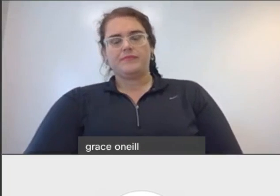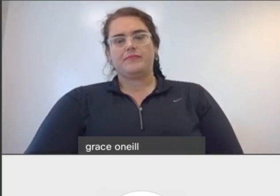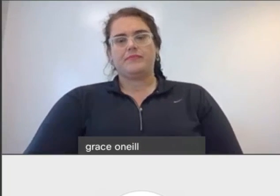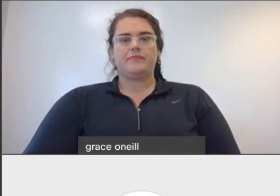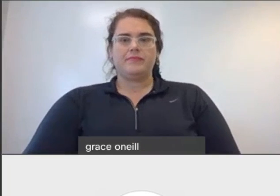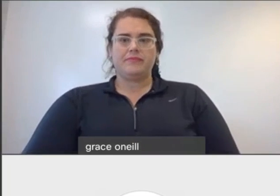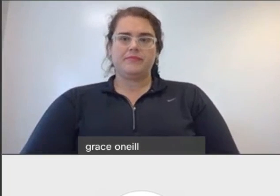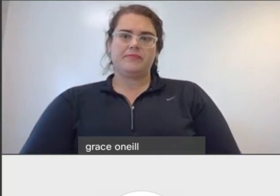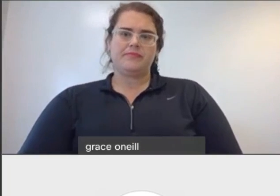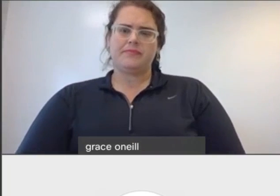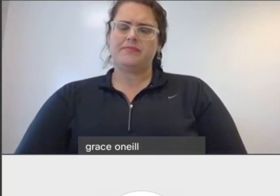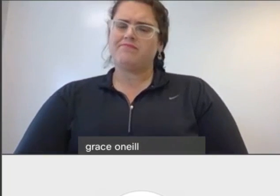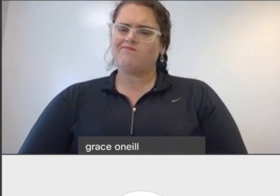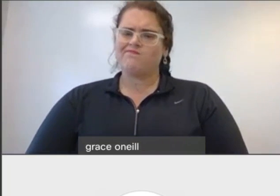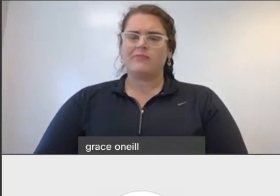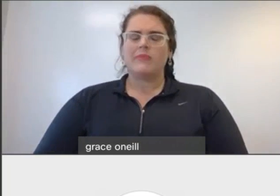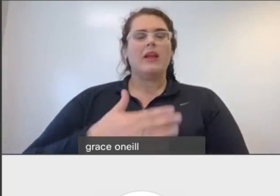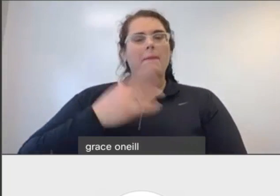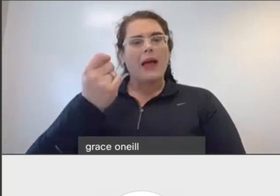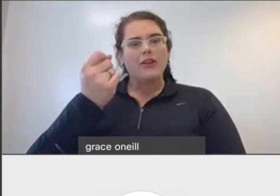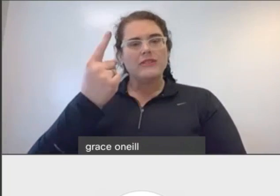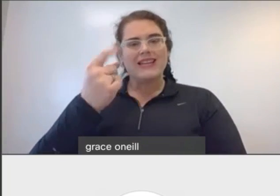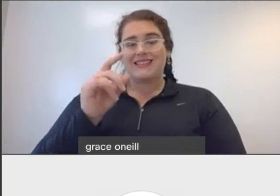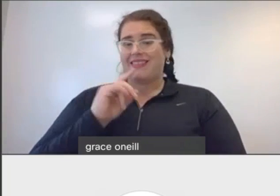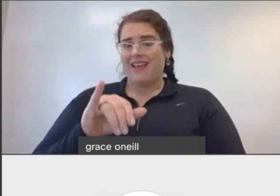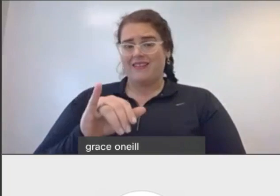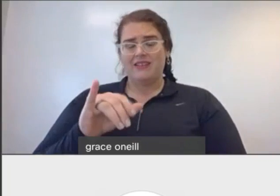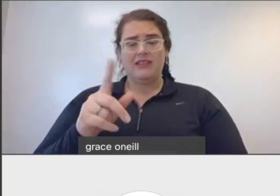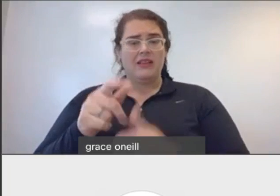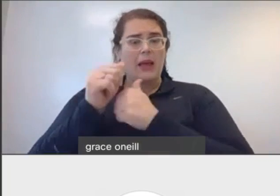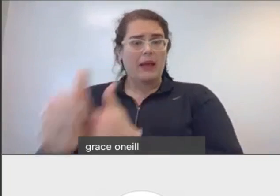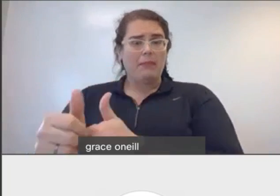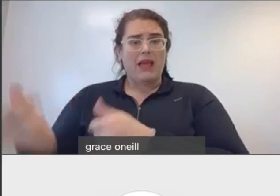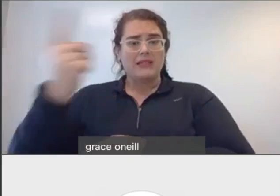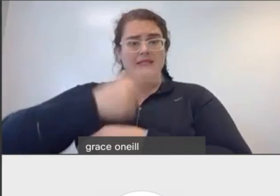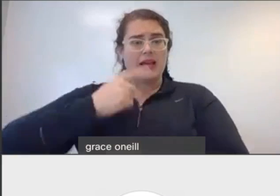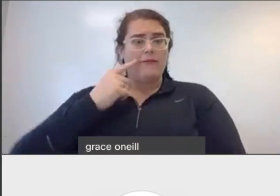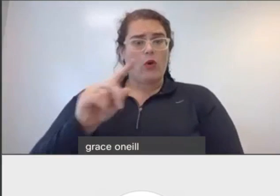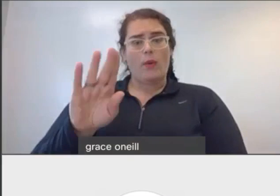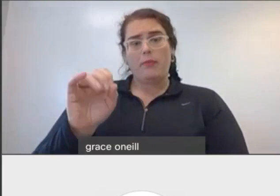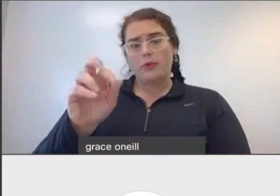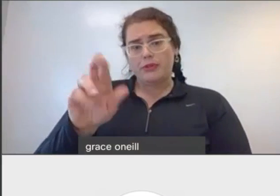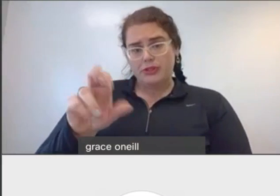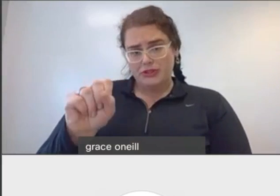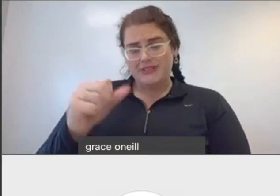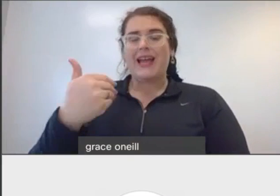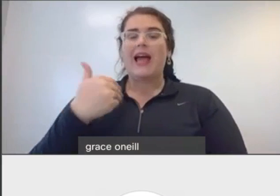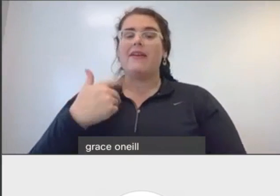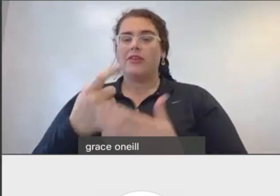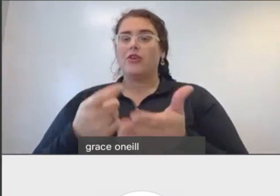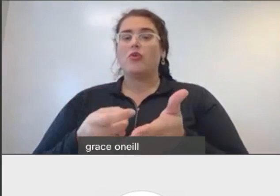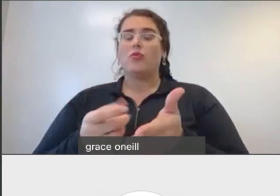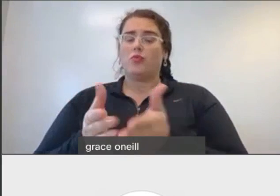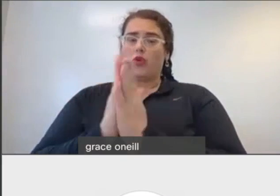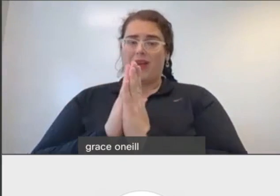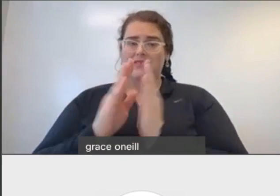My understanding is there was a request made for the extension of the compliance date for boosters. Where is DDS on this in reference